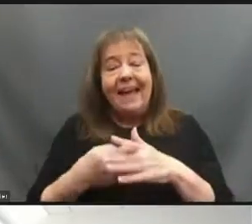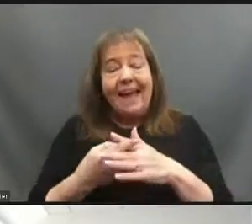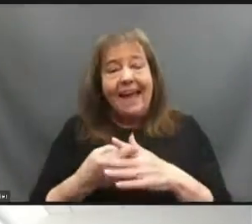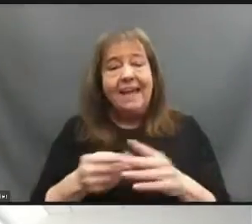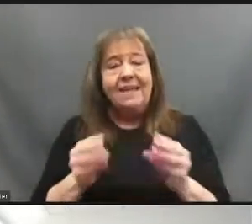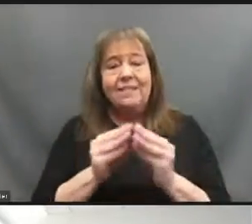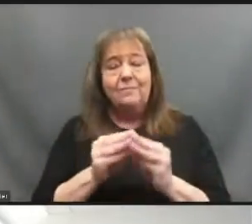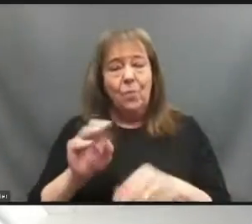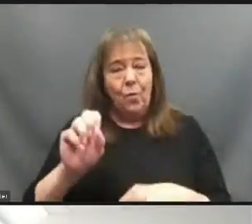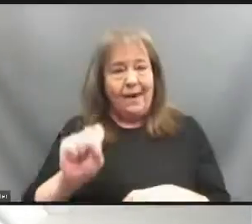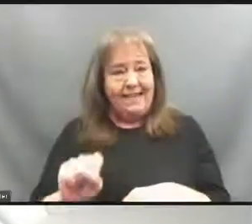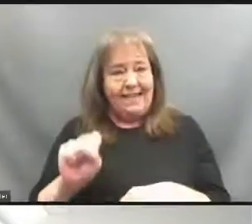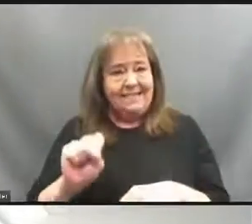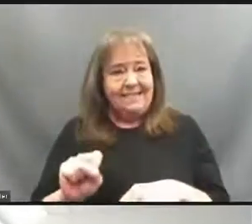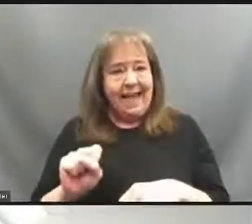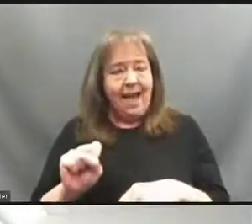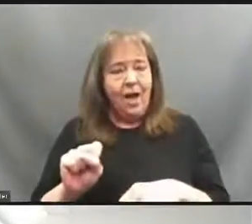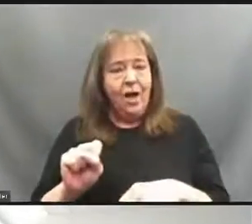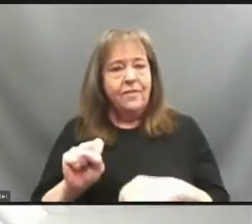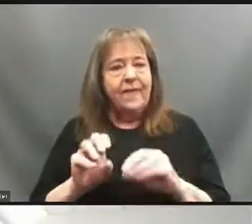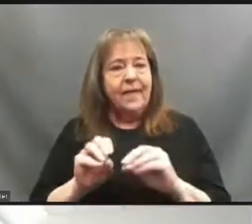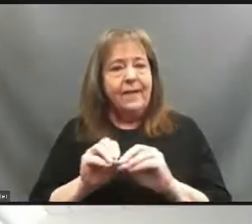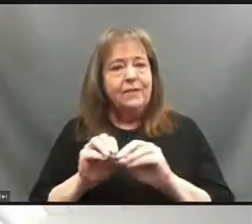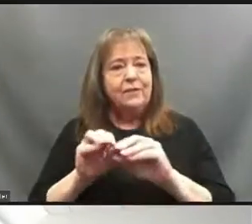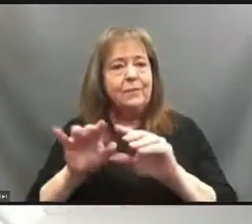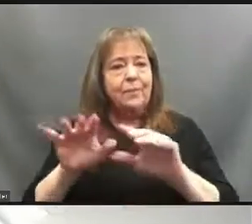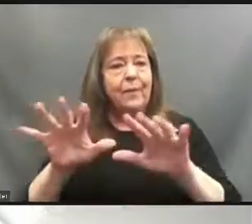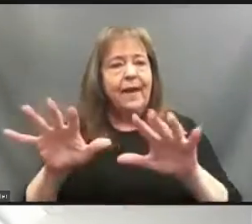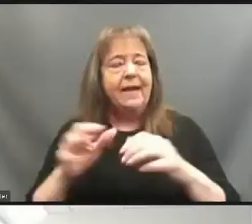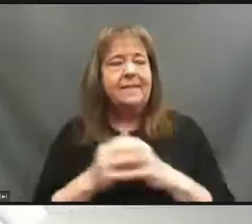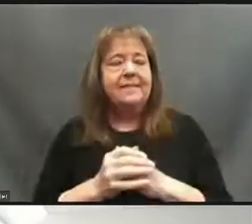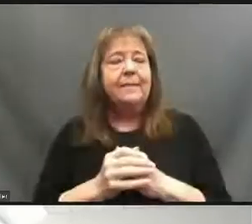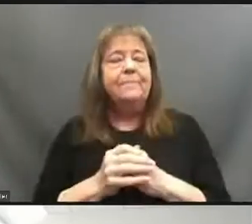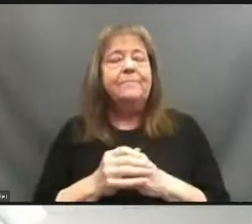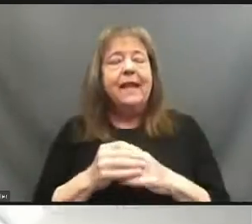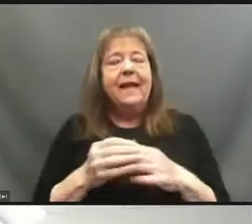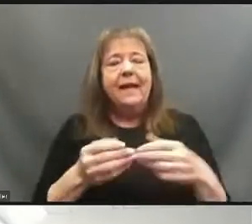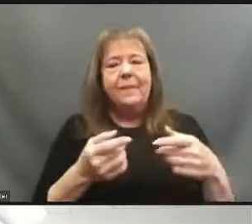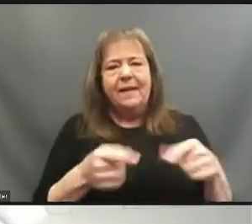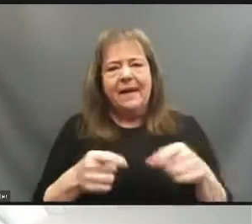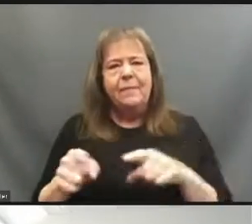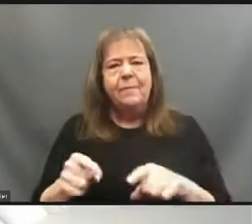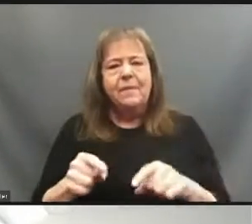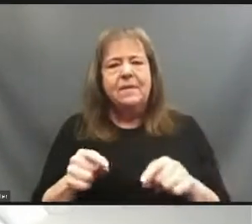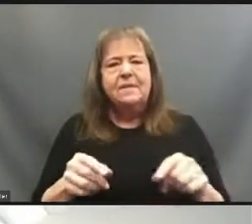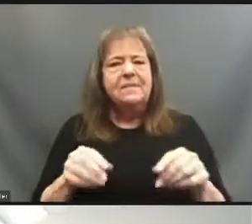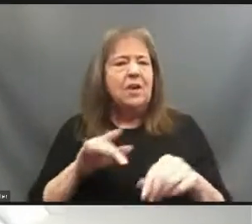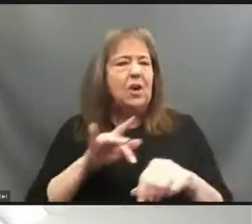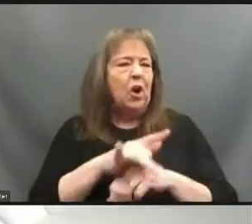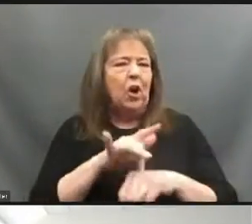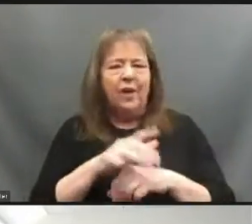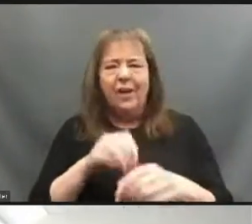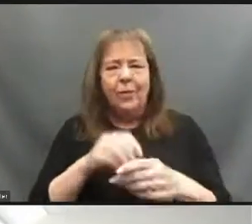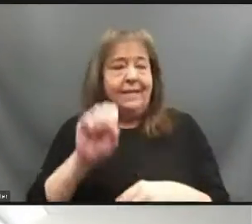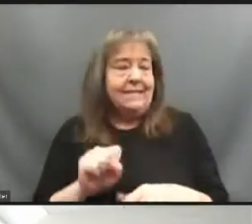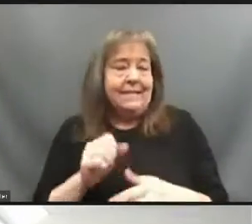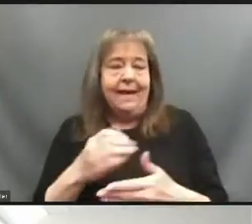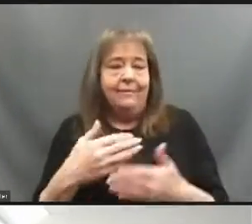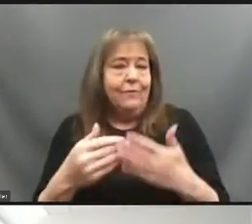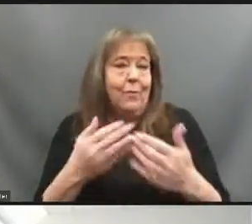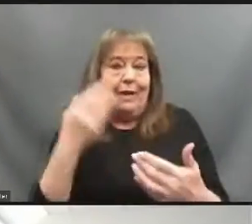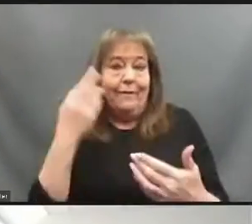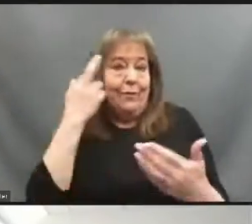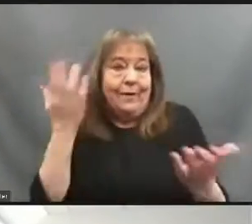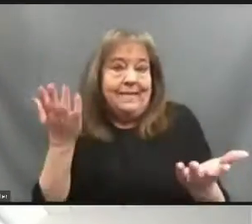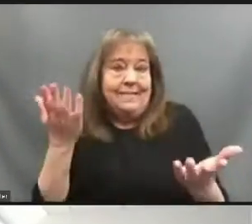the southern part of the hemisphere. We see those cases coming sooner than we oftentimes see here for whatever reason. Of the total